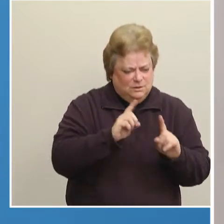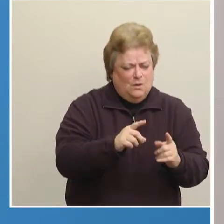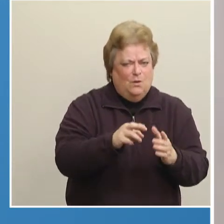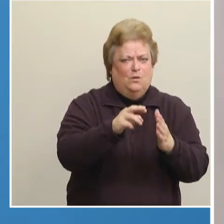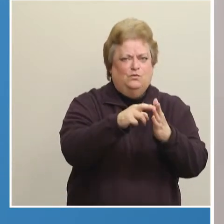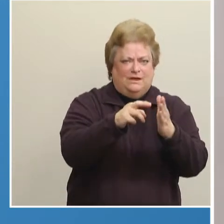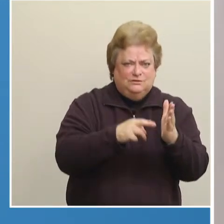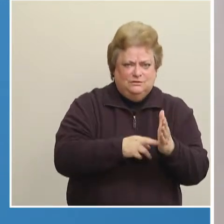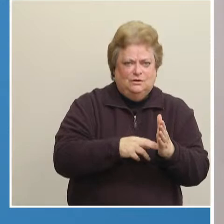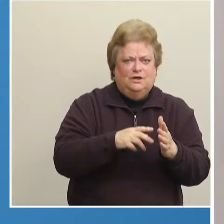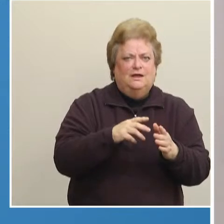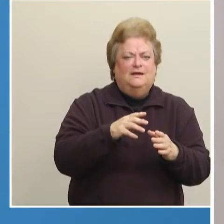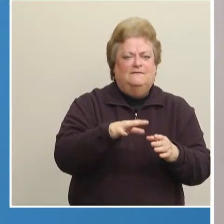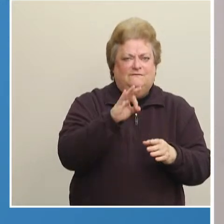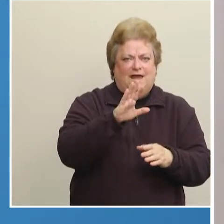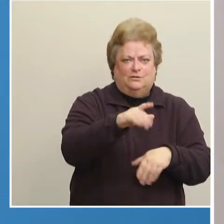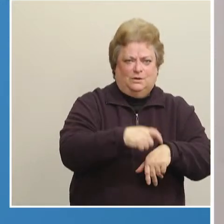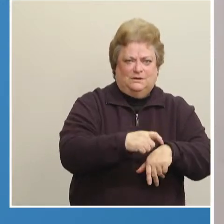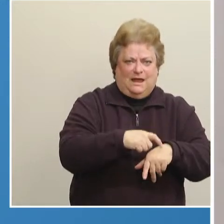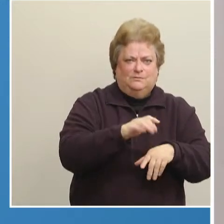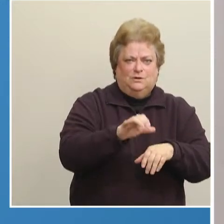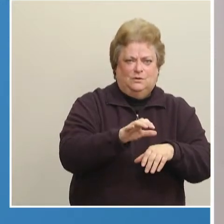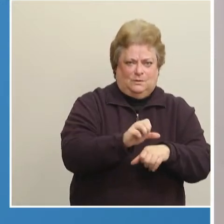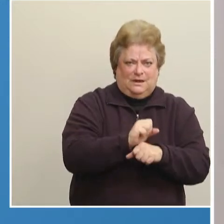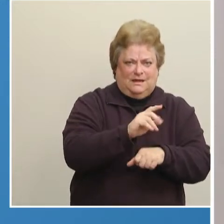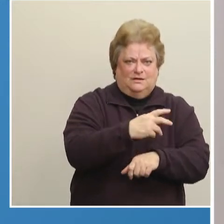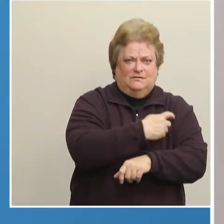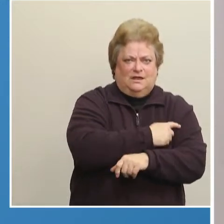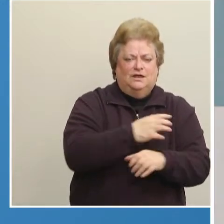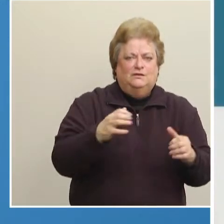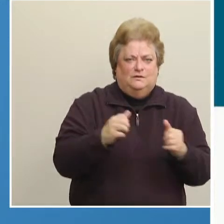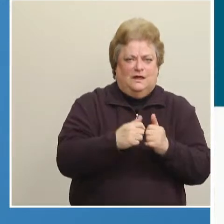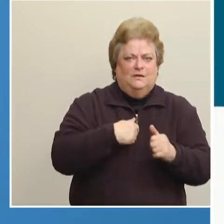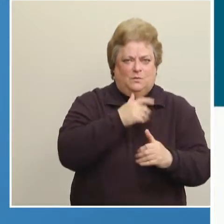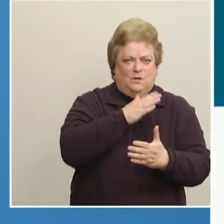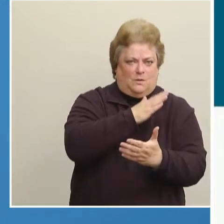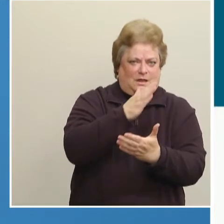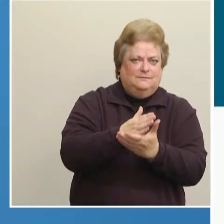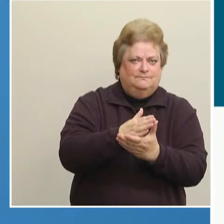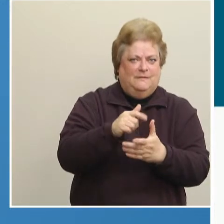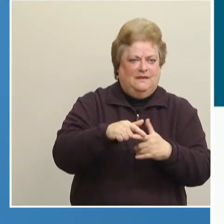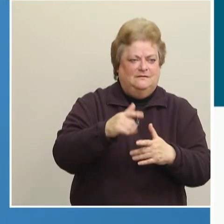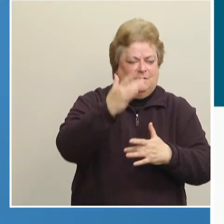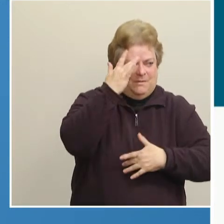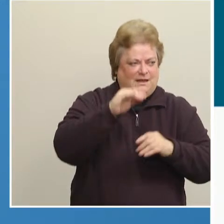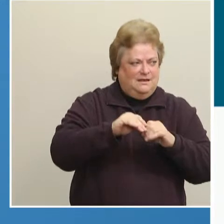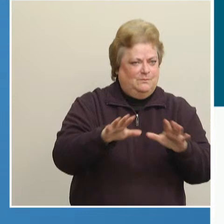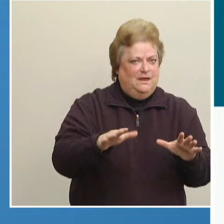turn to get vaccinated. Together, we will bring an end to this pandemic. Thank you.